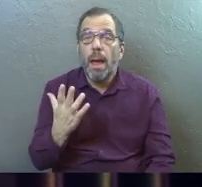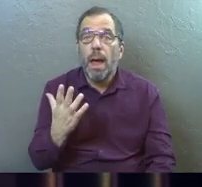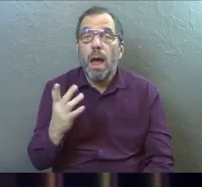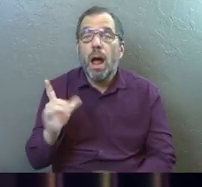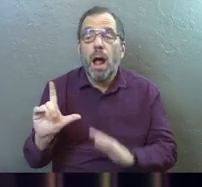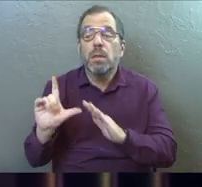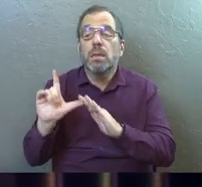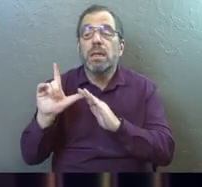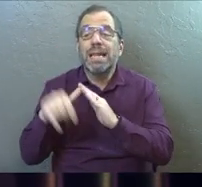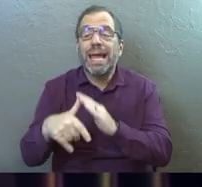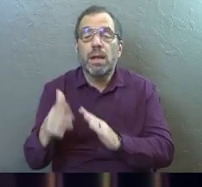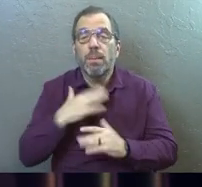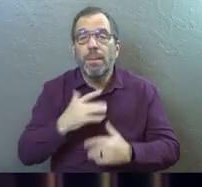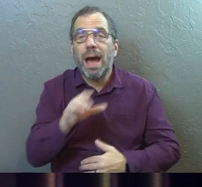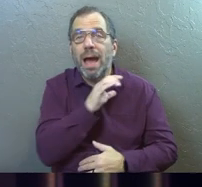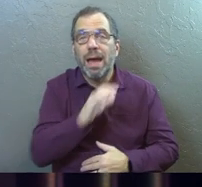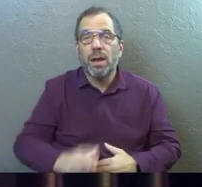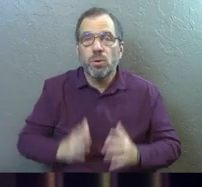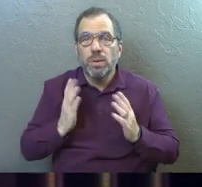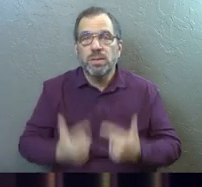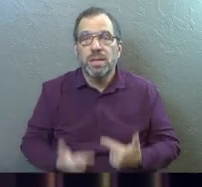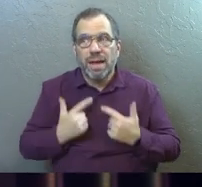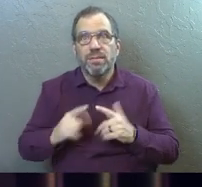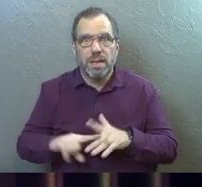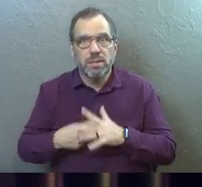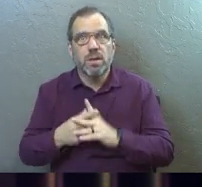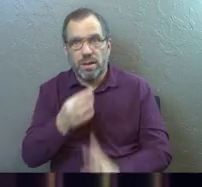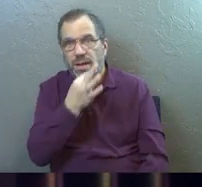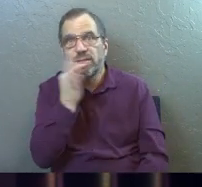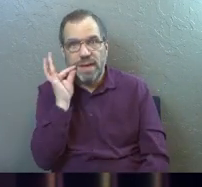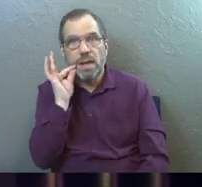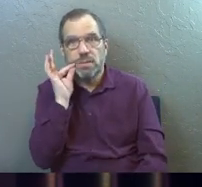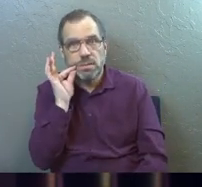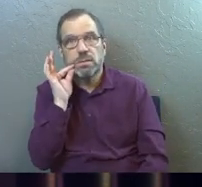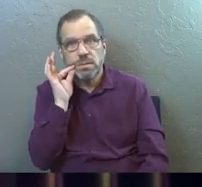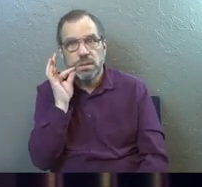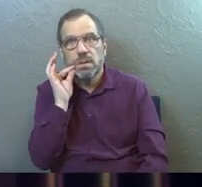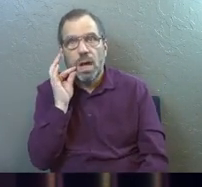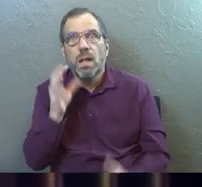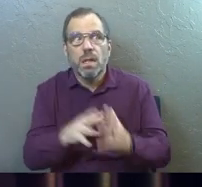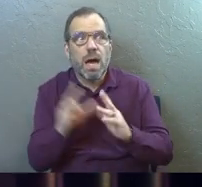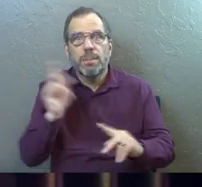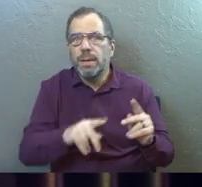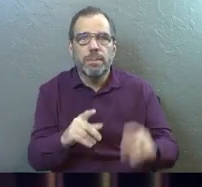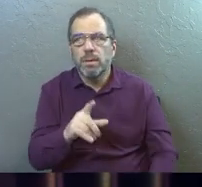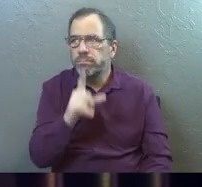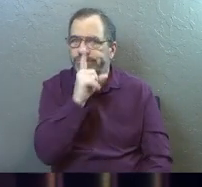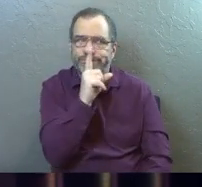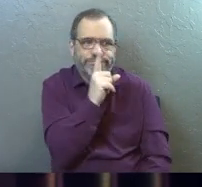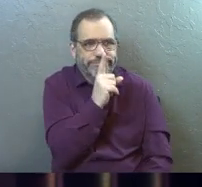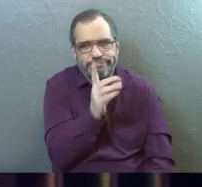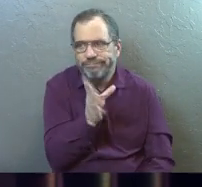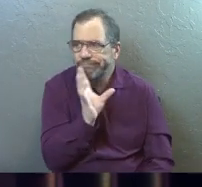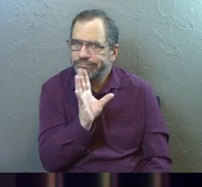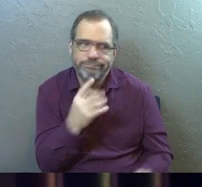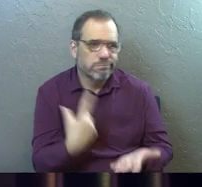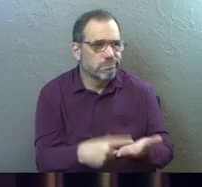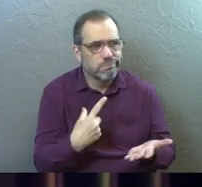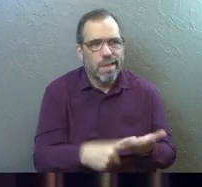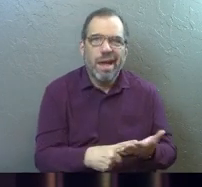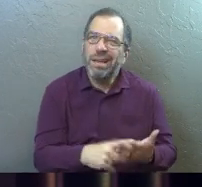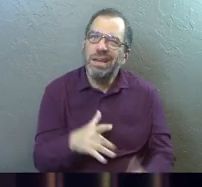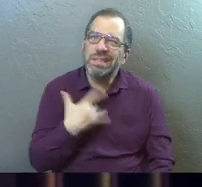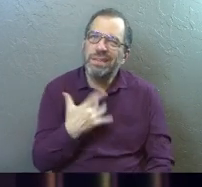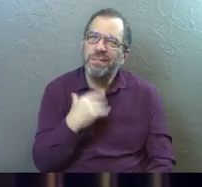much later in my Christian life before I started fasting. This is something that a whole lot of folks don't talk about because it can